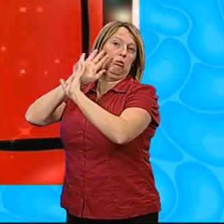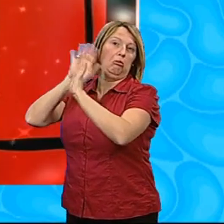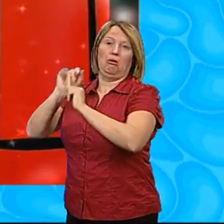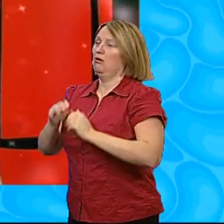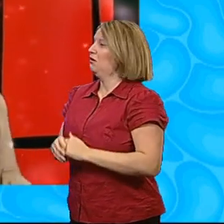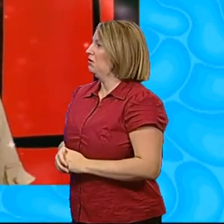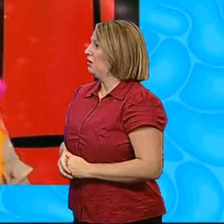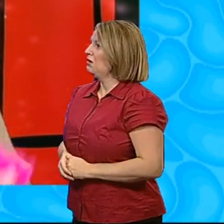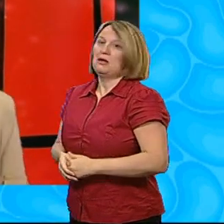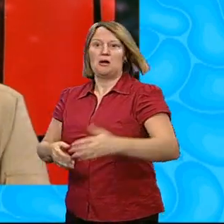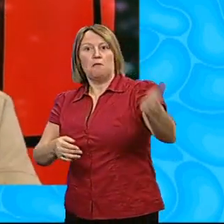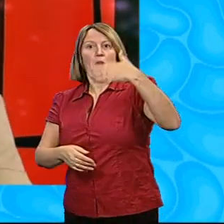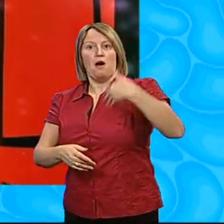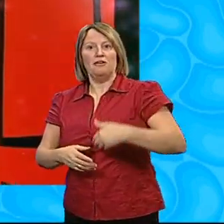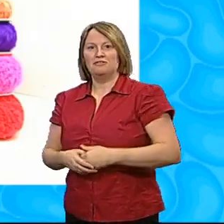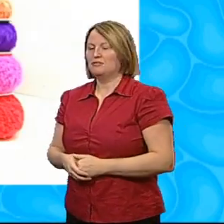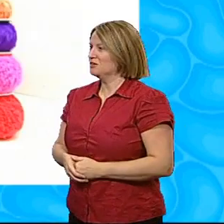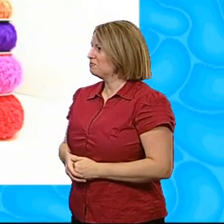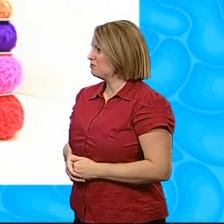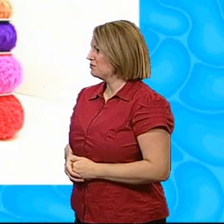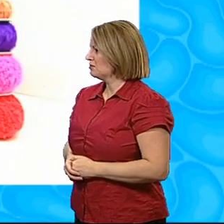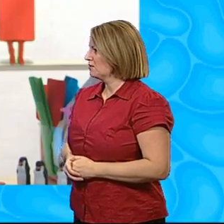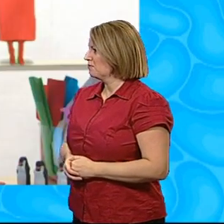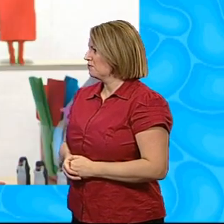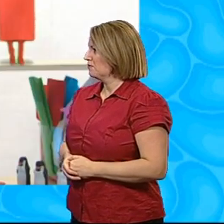Hey, take it away.